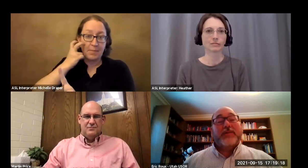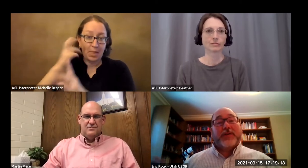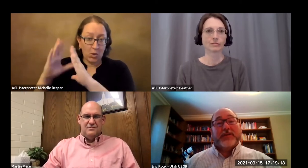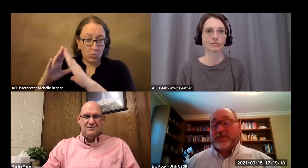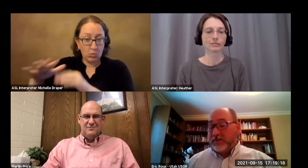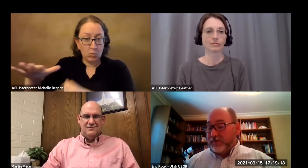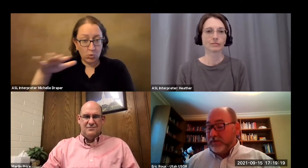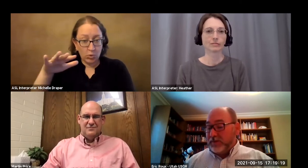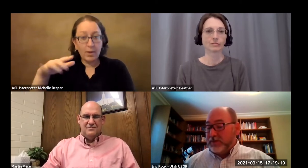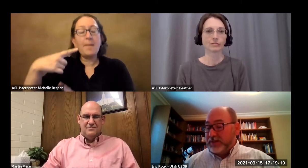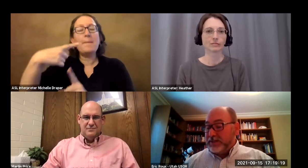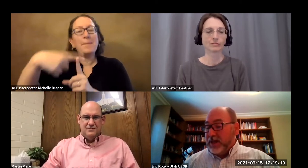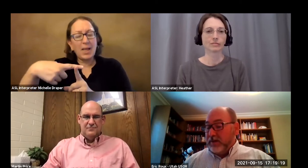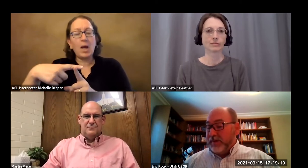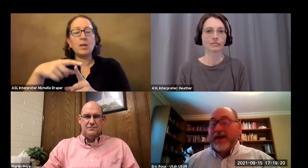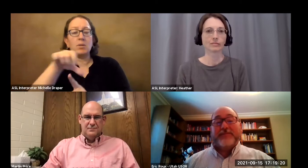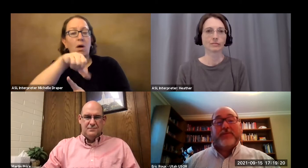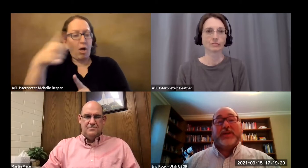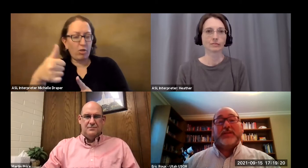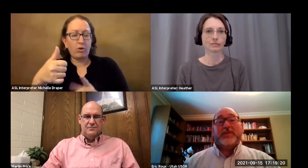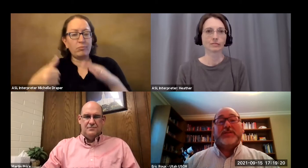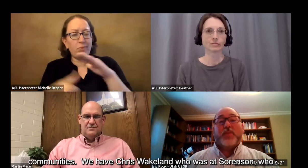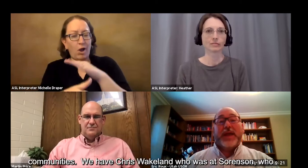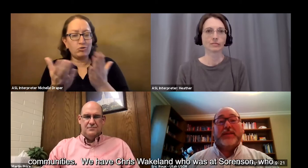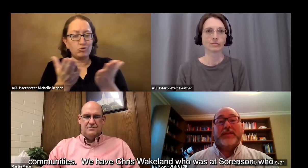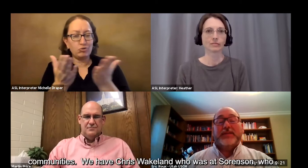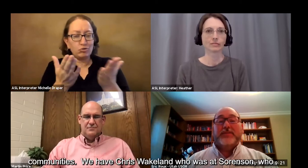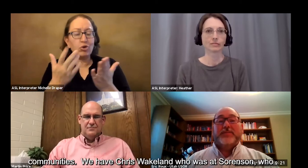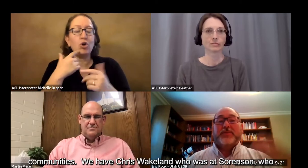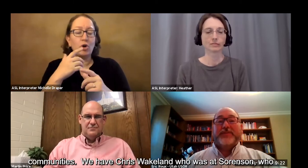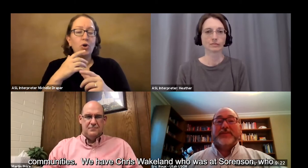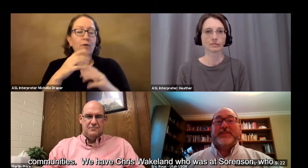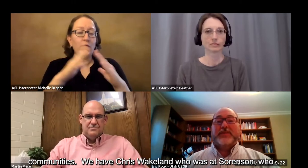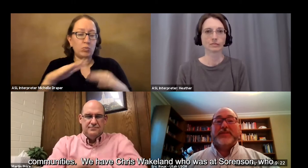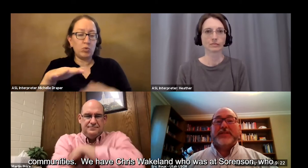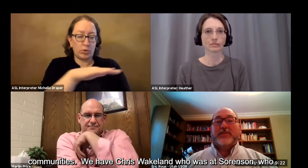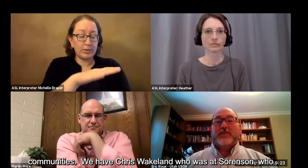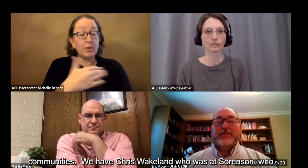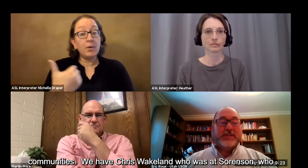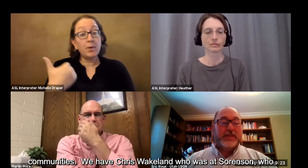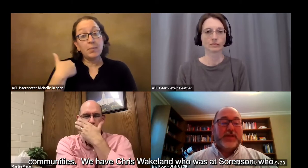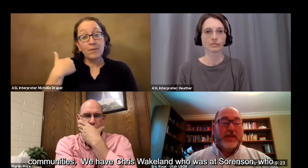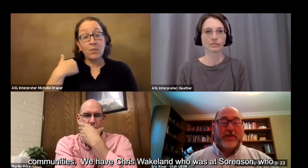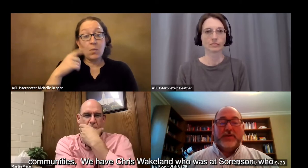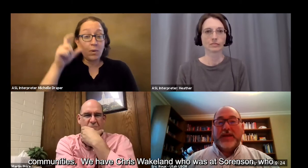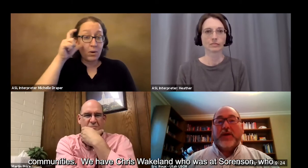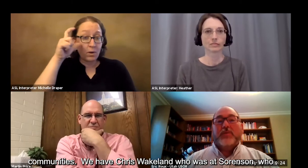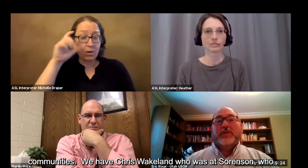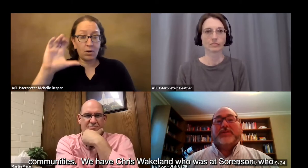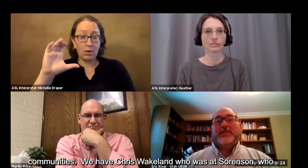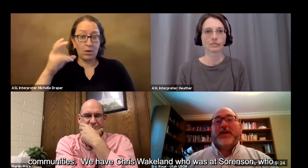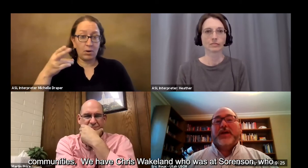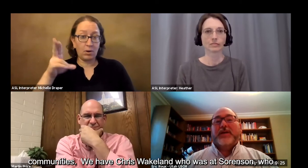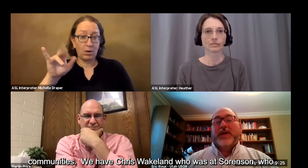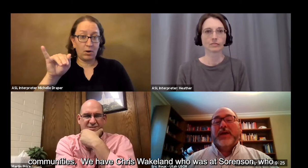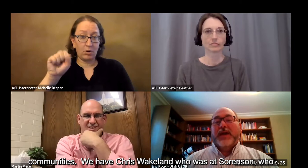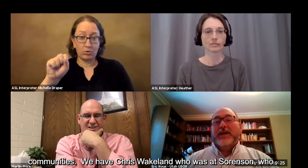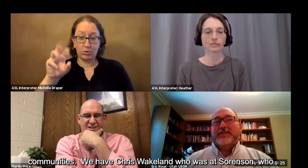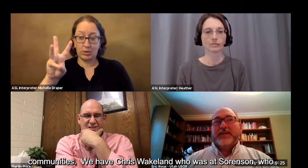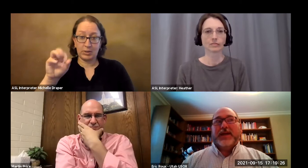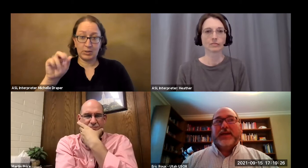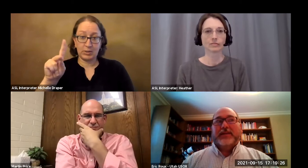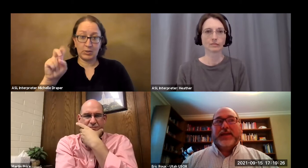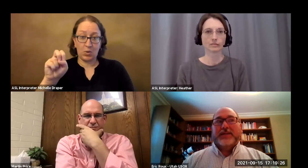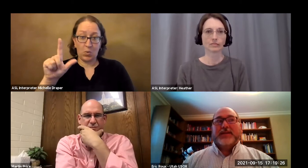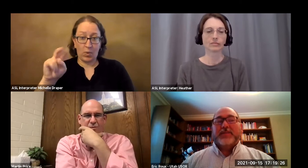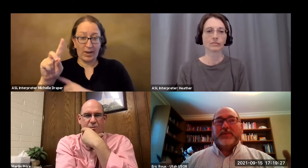at all of our underserved communities. We have Chris Wakeland, who previously was at Sorensen, who now works